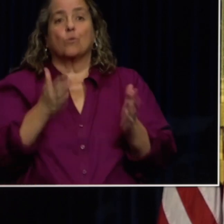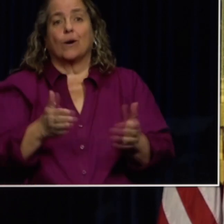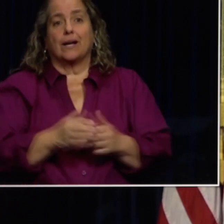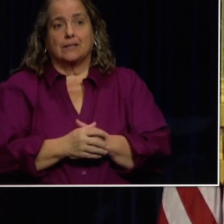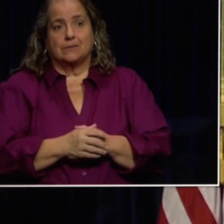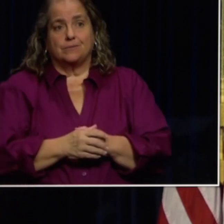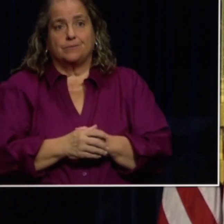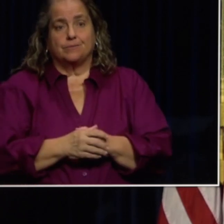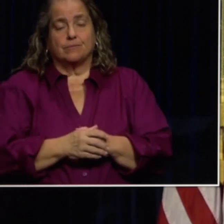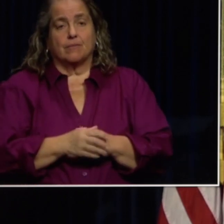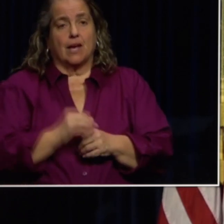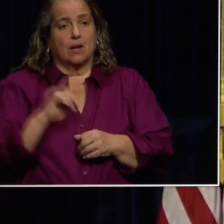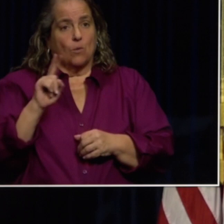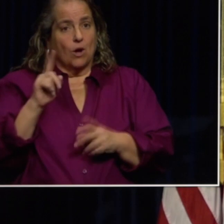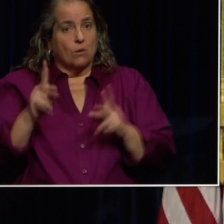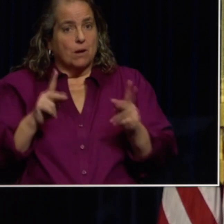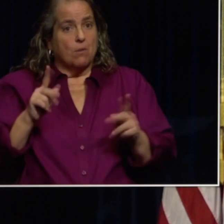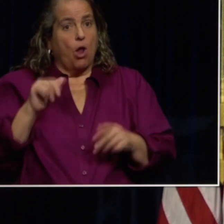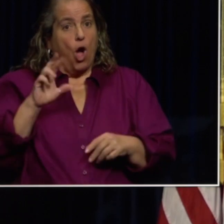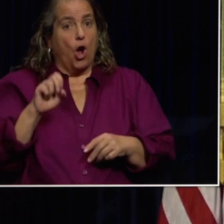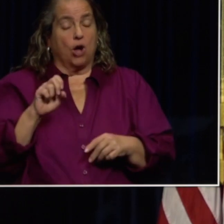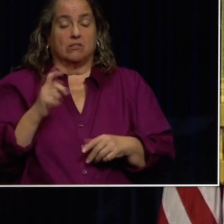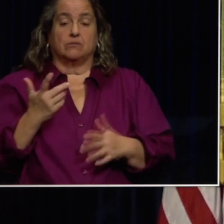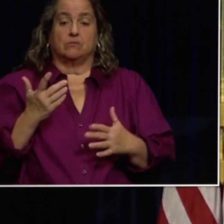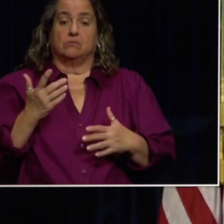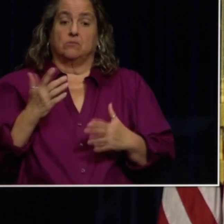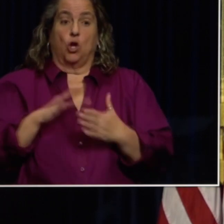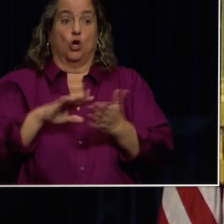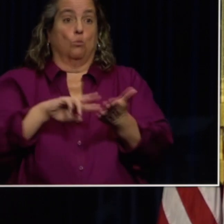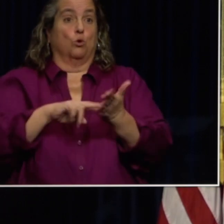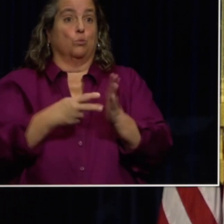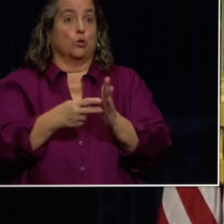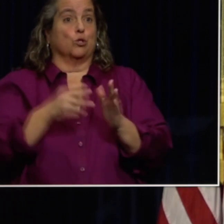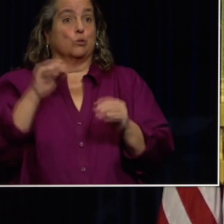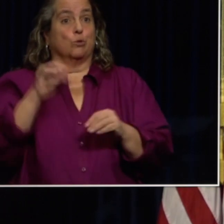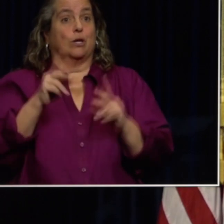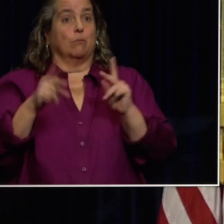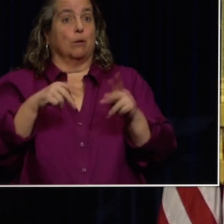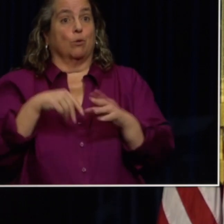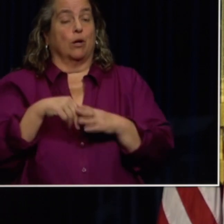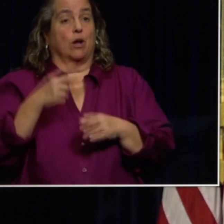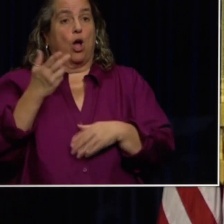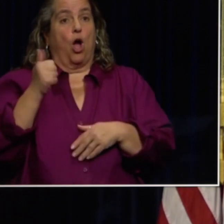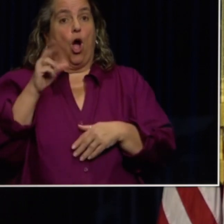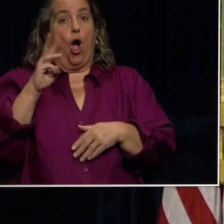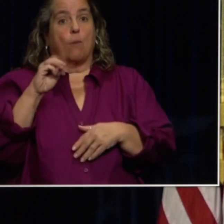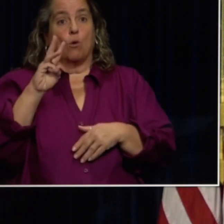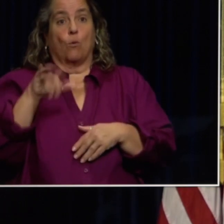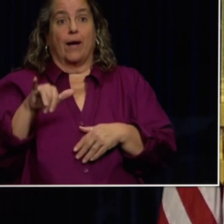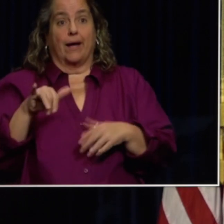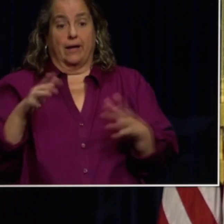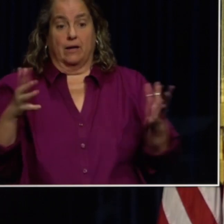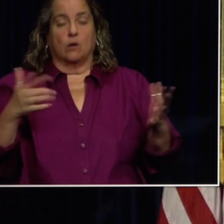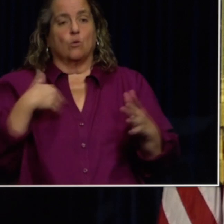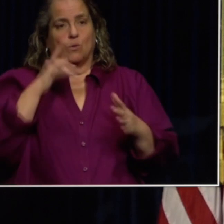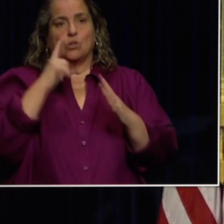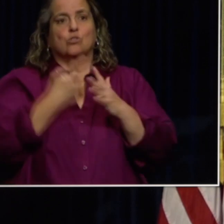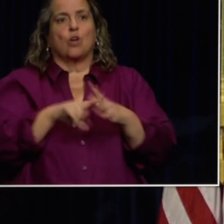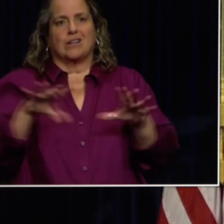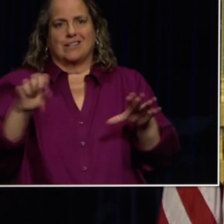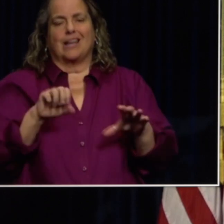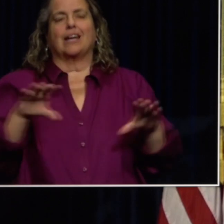And where folks are intentionally putting people in harm's way, we're going to start taking action. I got over